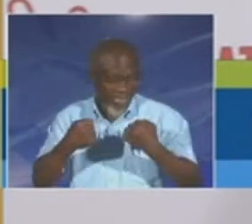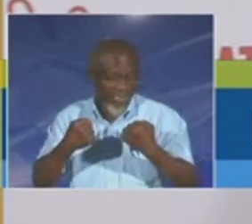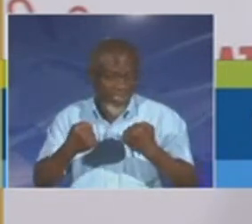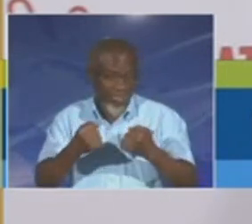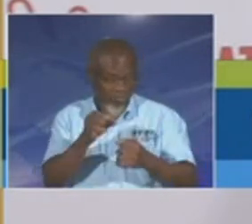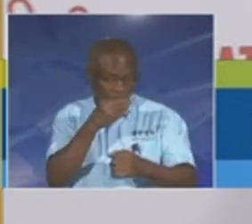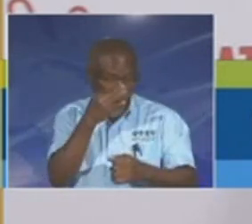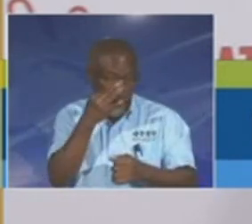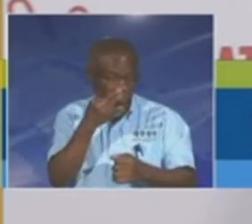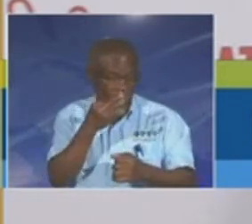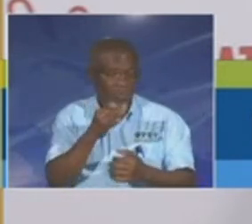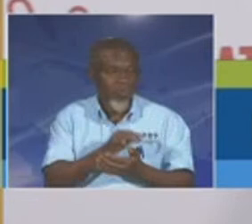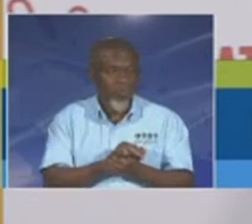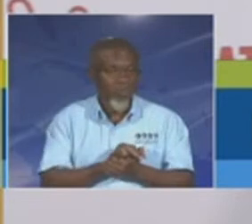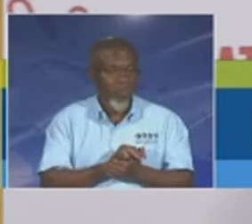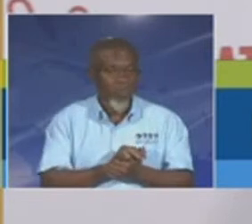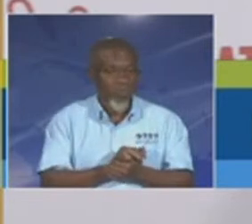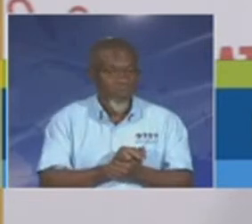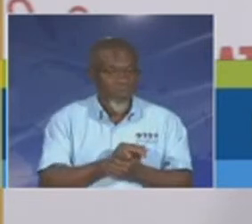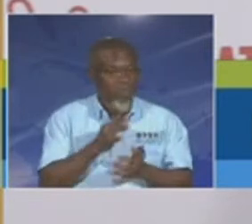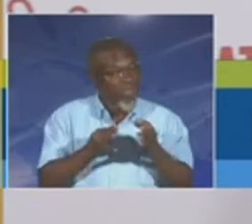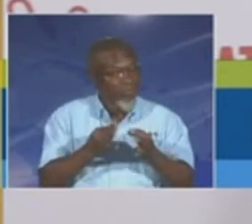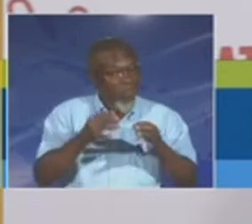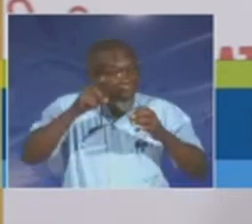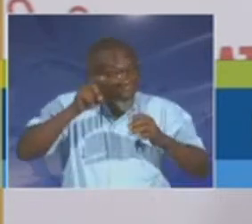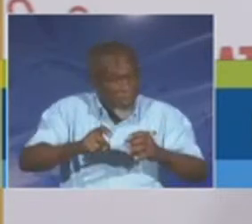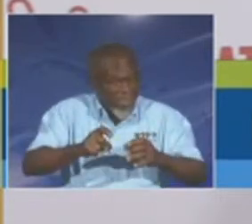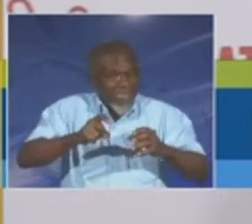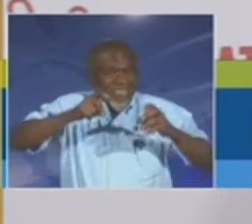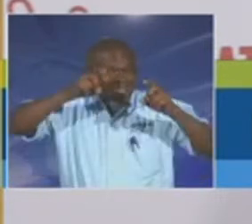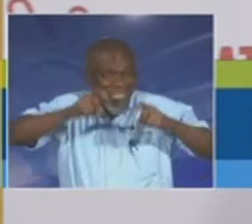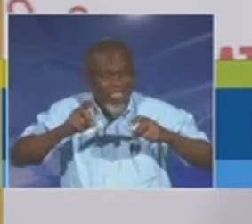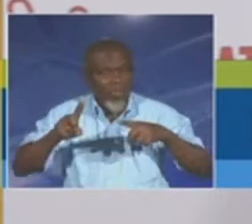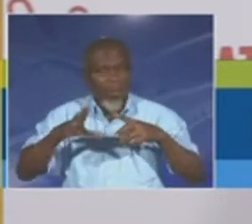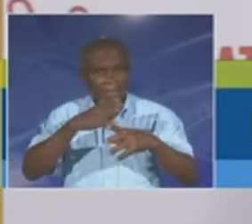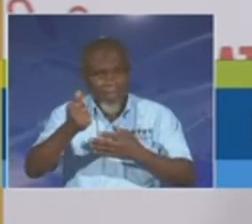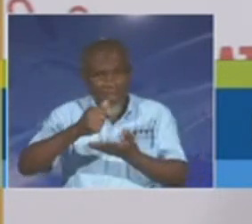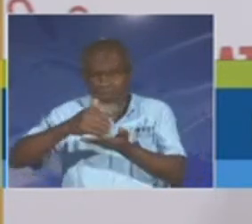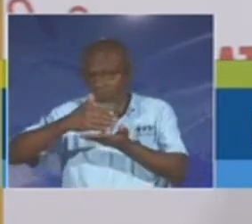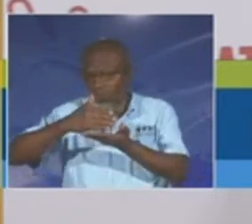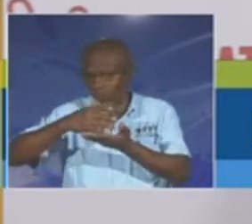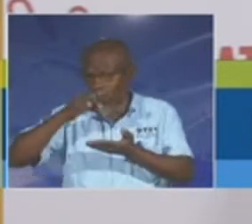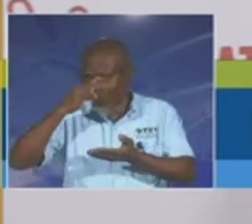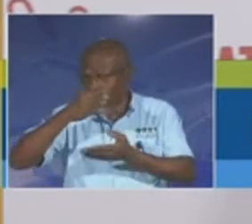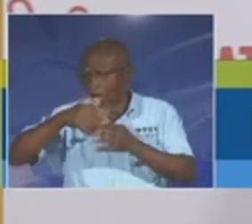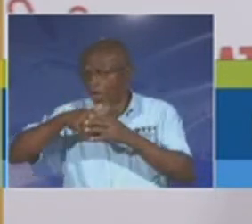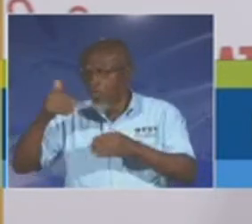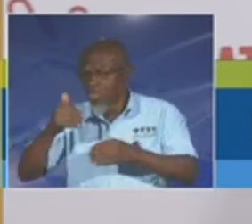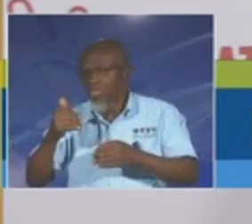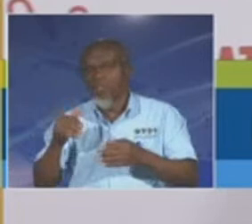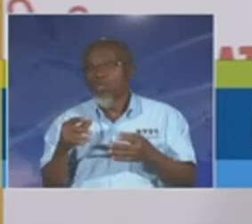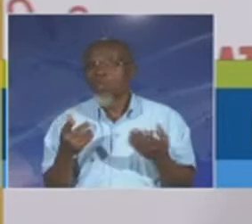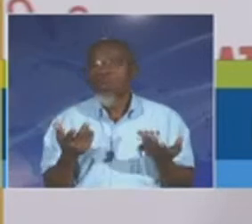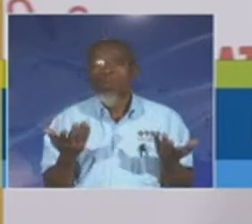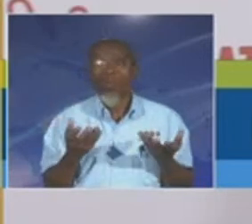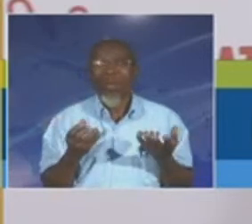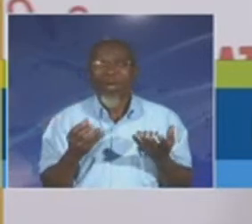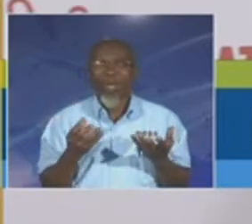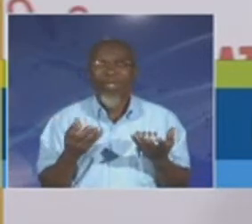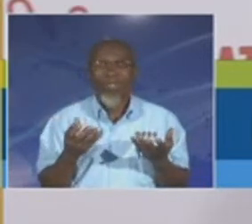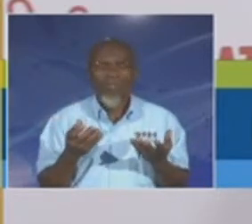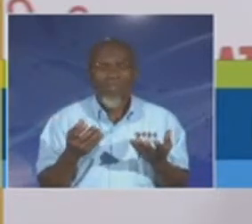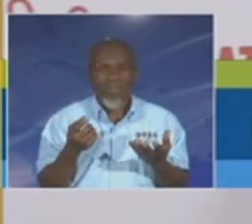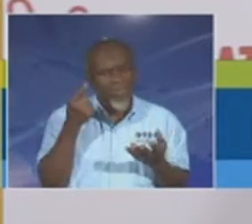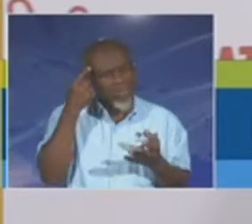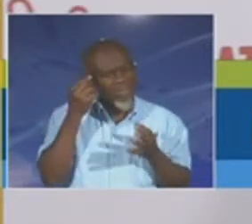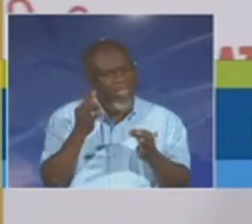absolutely bound to have to buy food from outside, you always have options. So, for example, if you're going to buy from any of